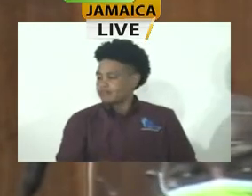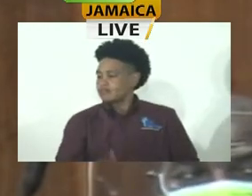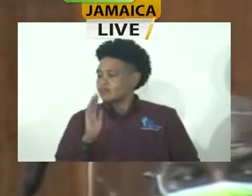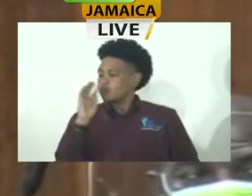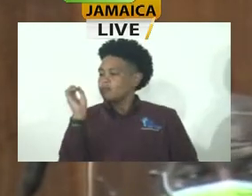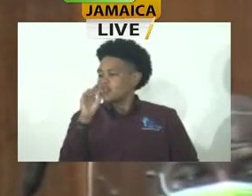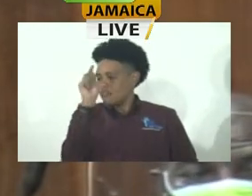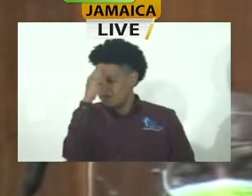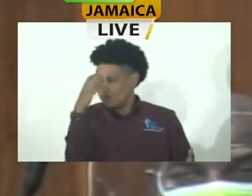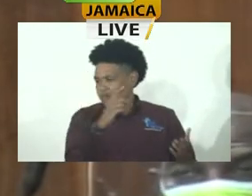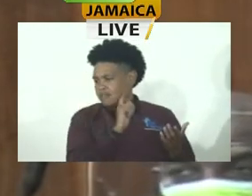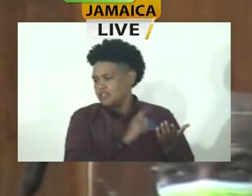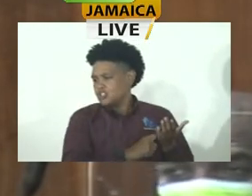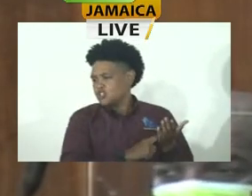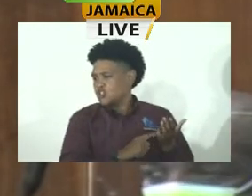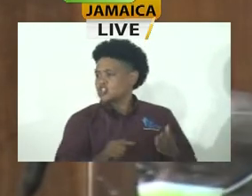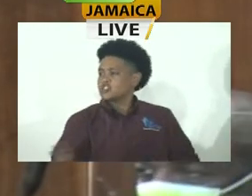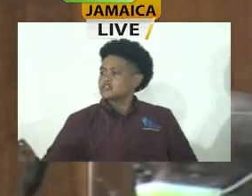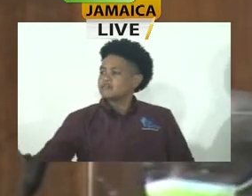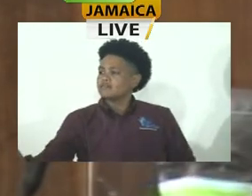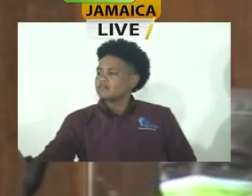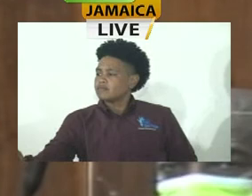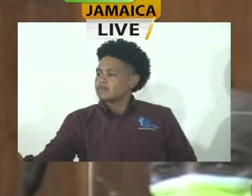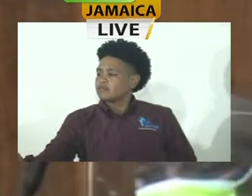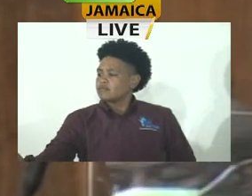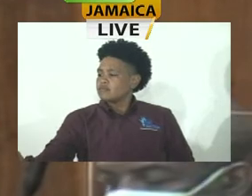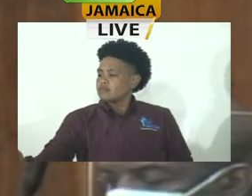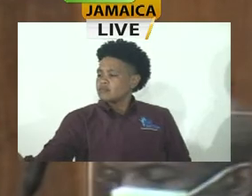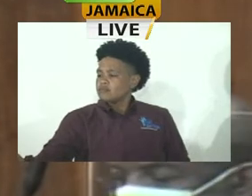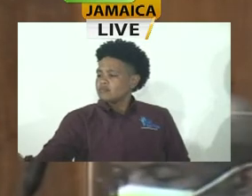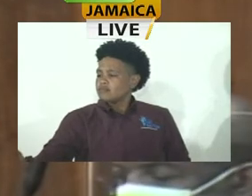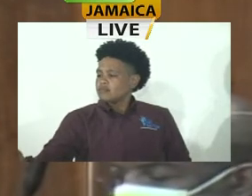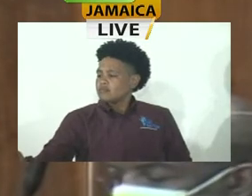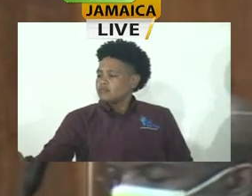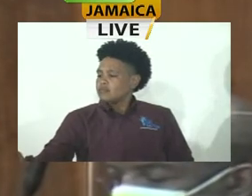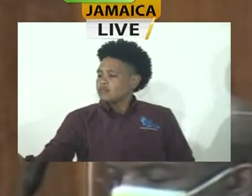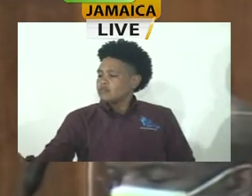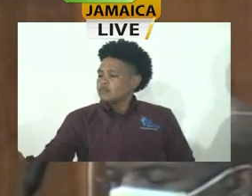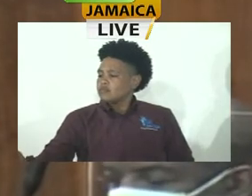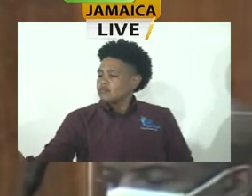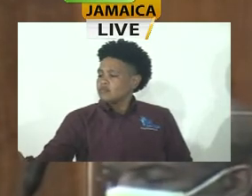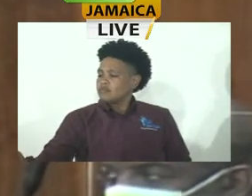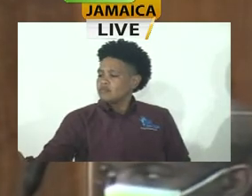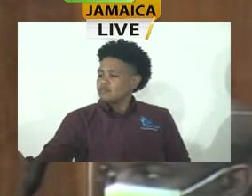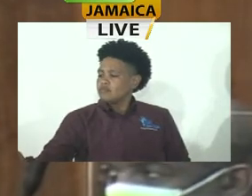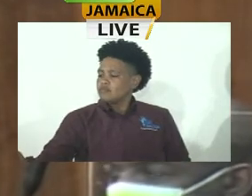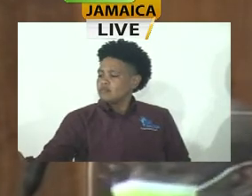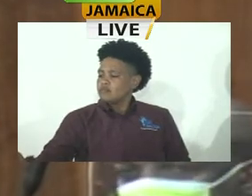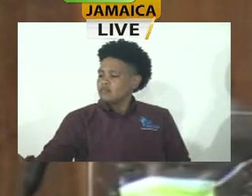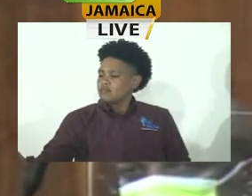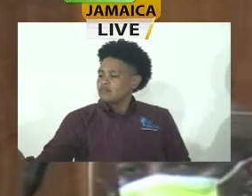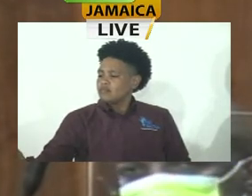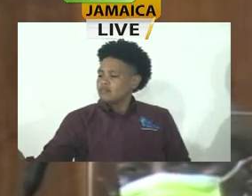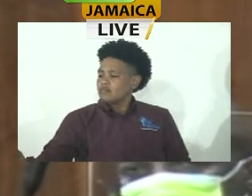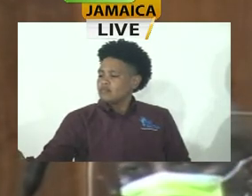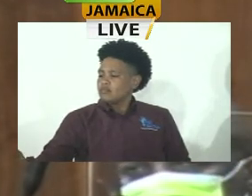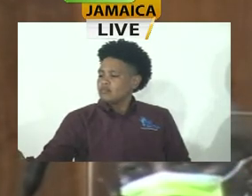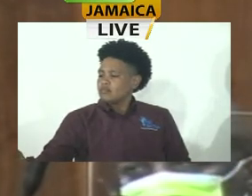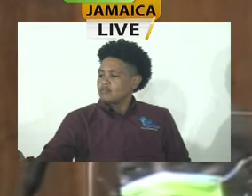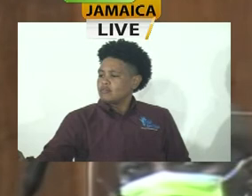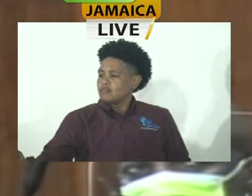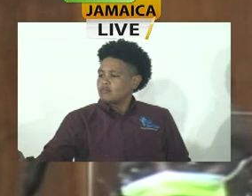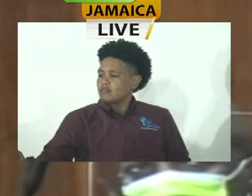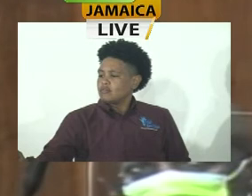matter to the cabinet shortly and thereafter i will bring it to